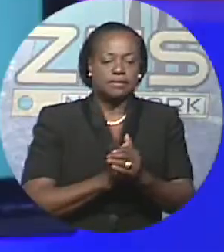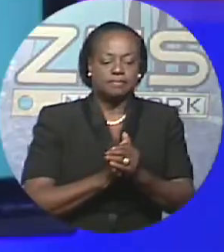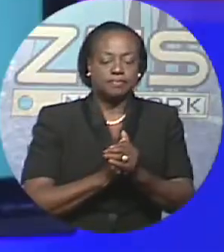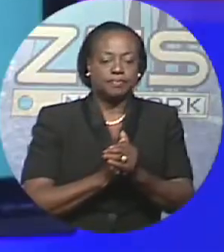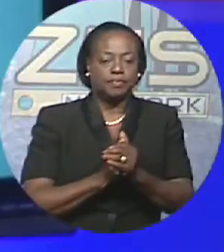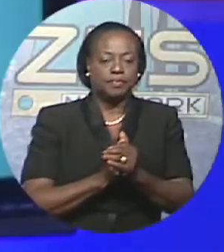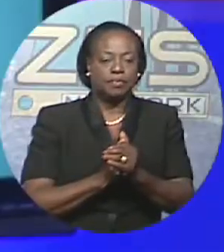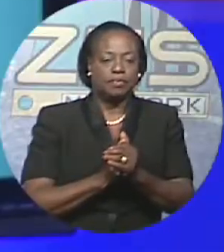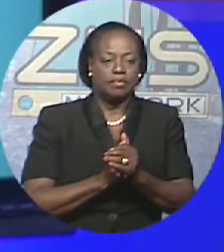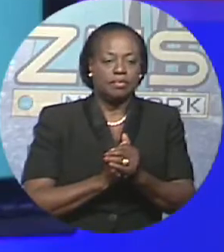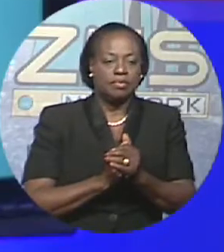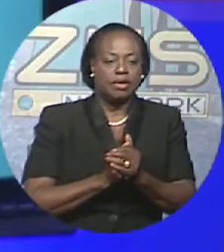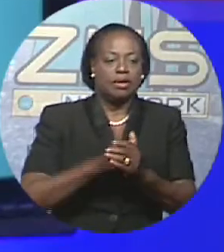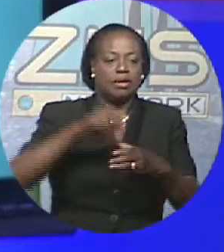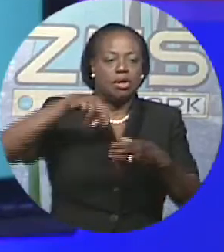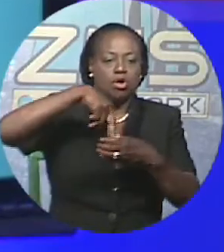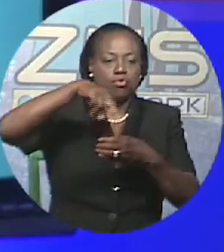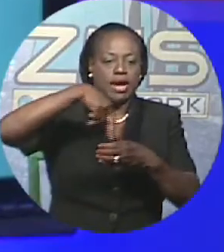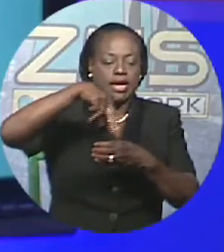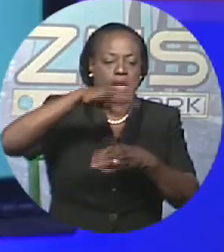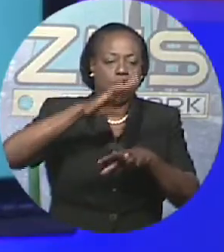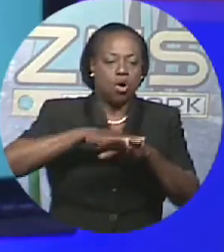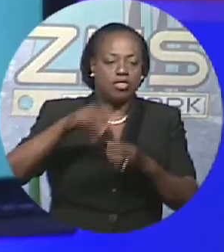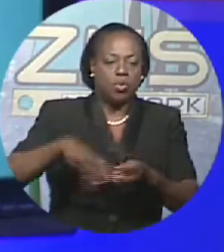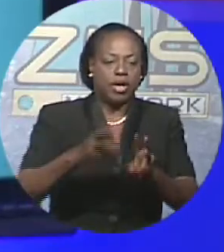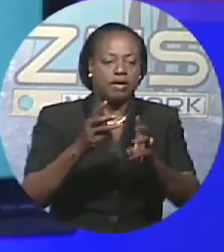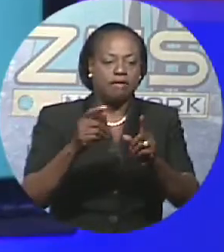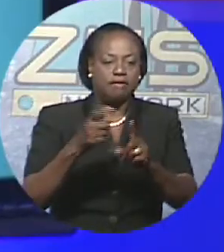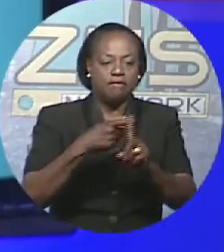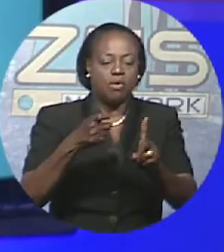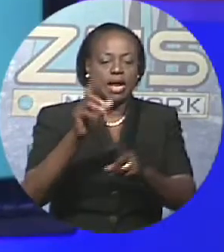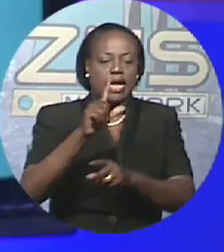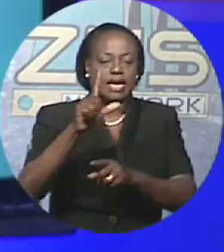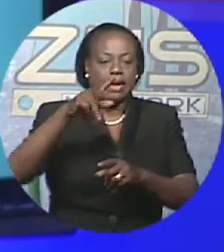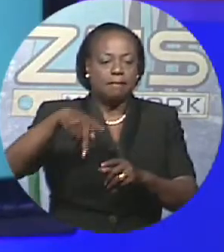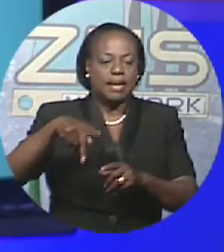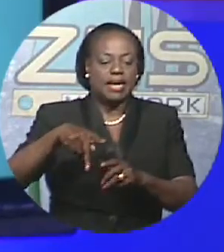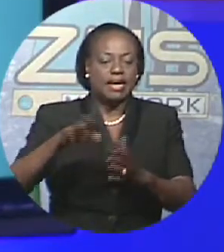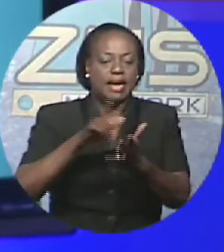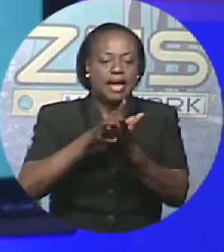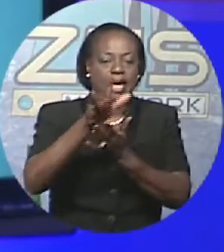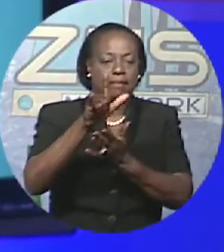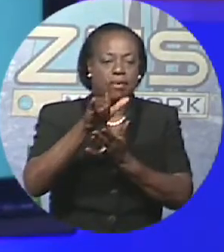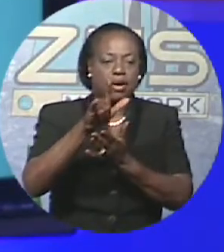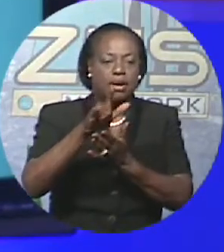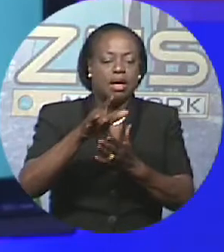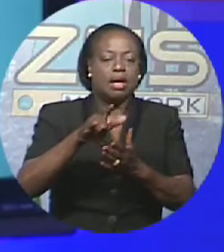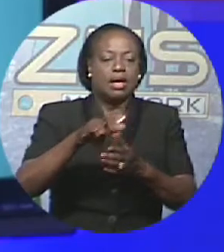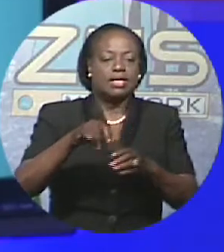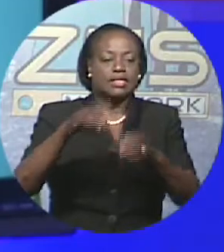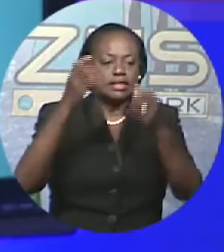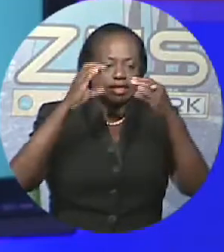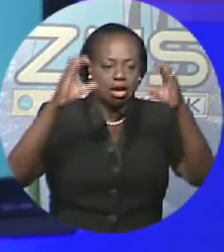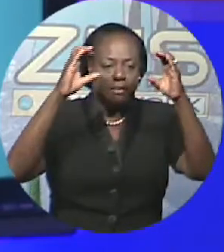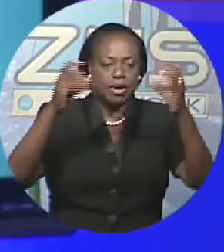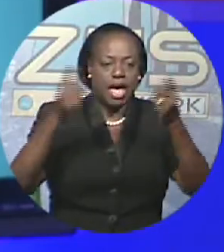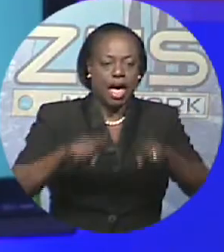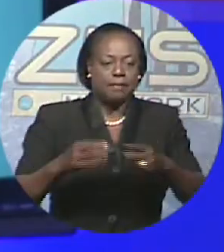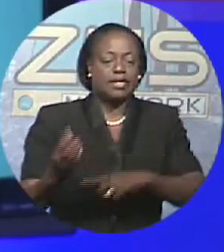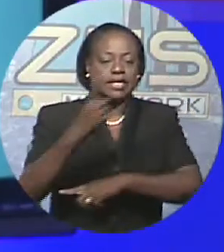to developing the entire Bahamas. Andros, in terms of bone fishing and fly fishing, I indicated could be the